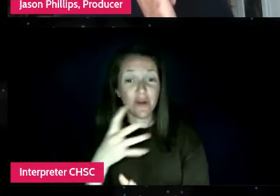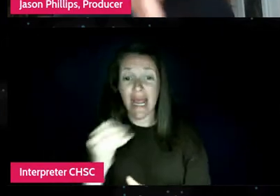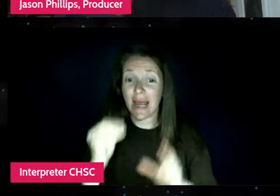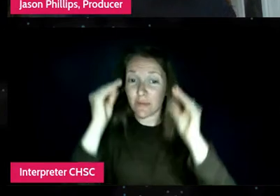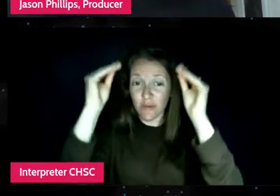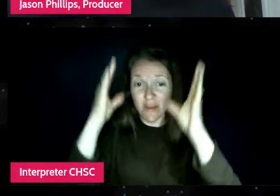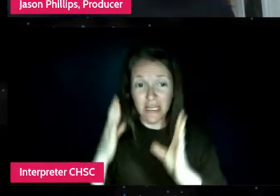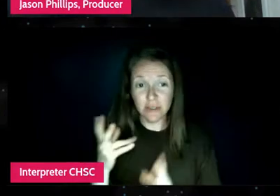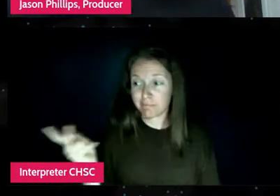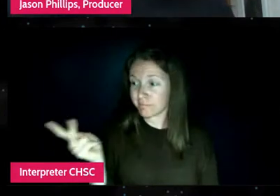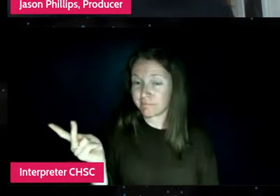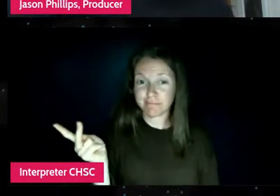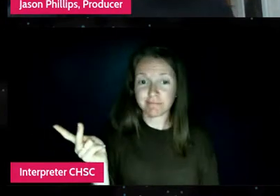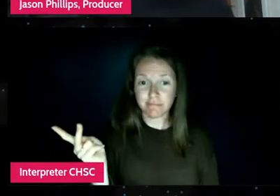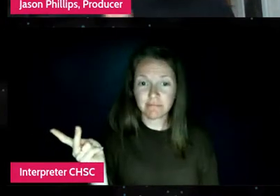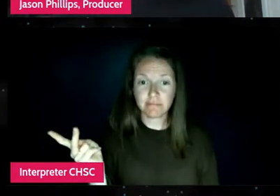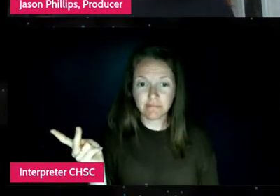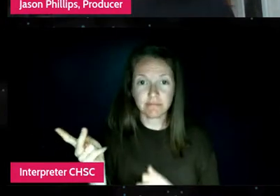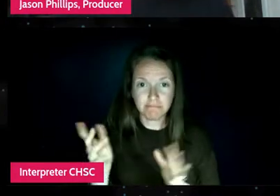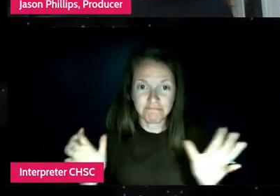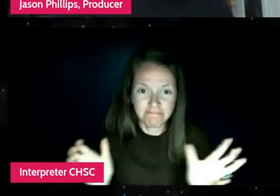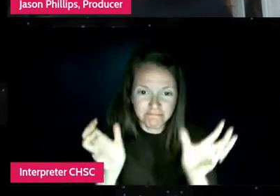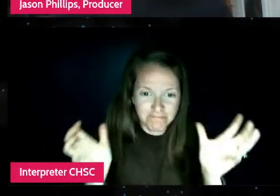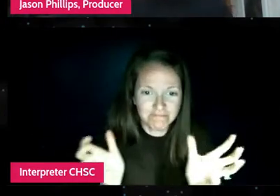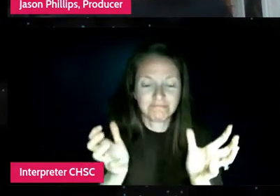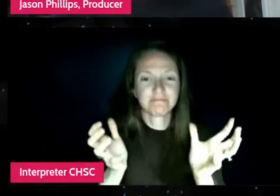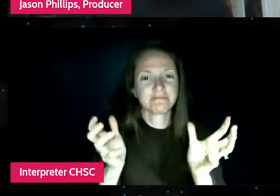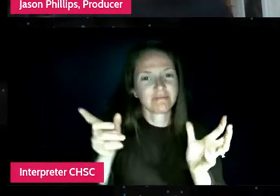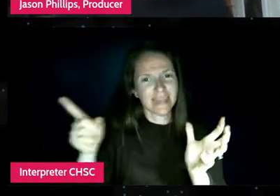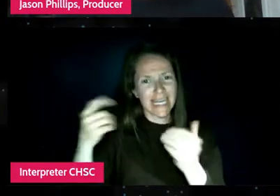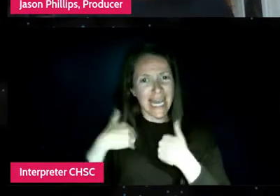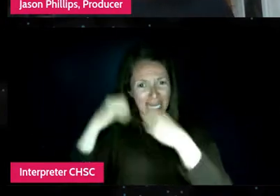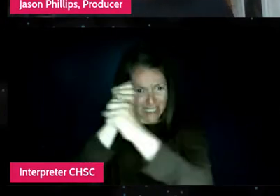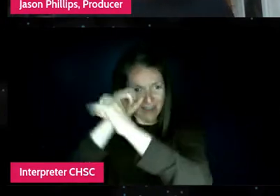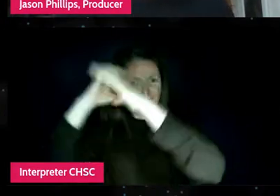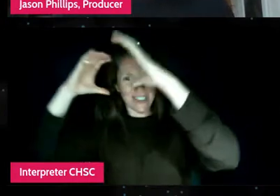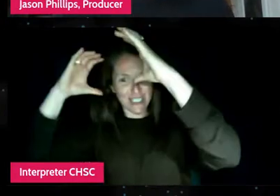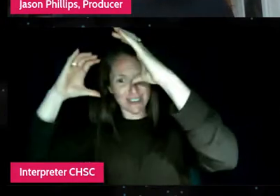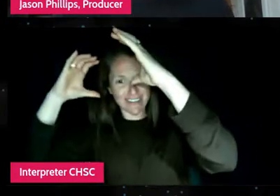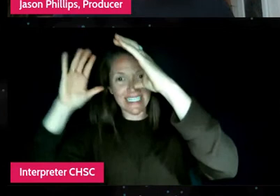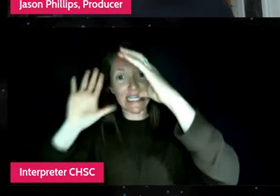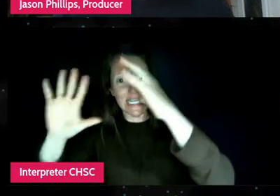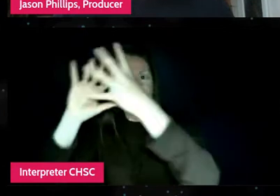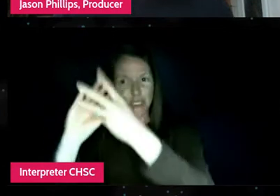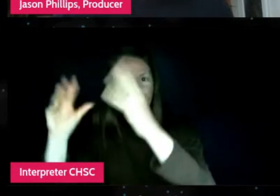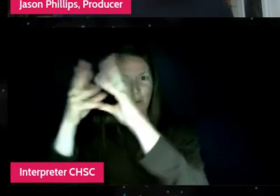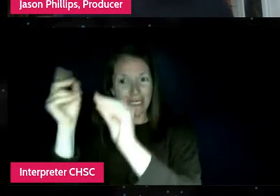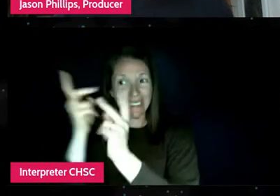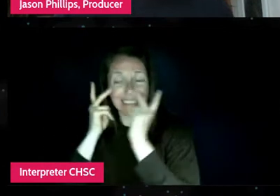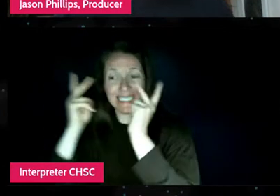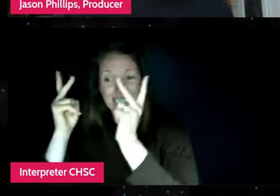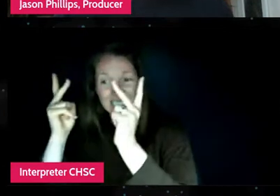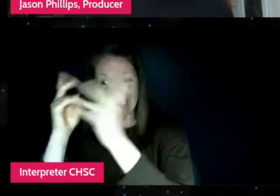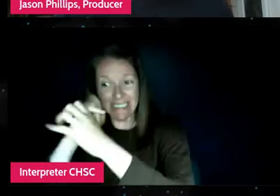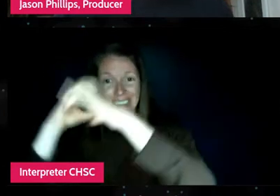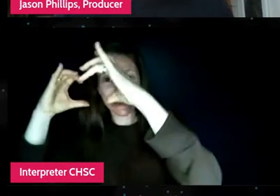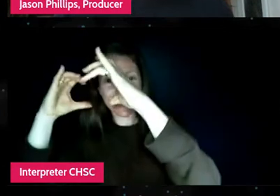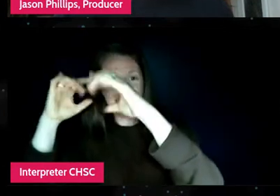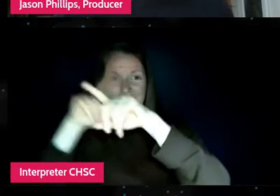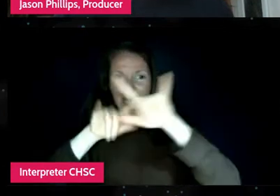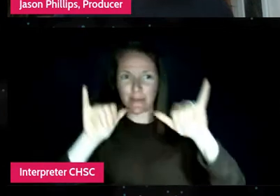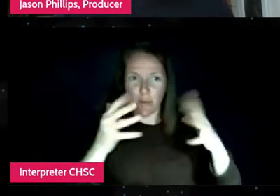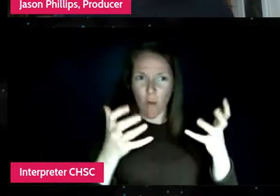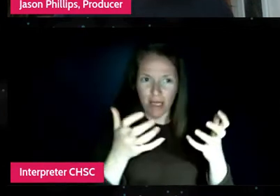professor spearheading this, and he has a vision in his head of the story he sees, but at the same time, he wants